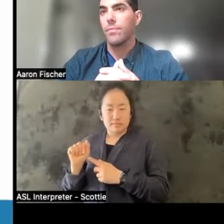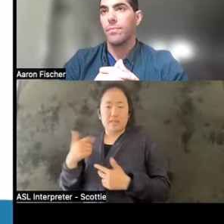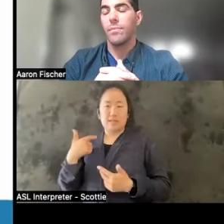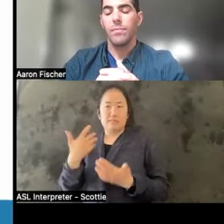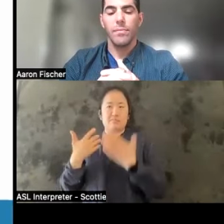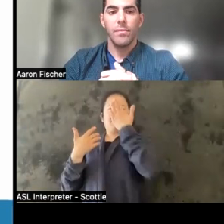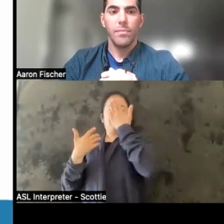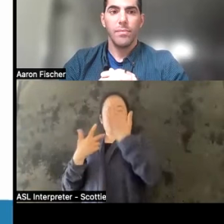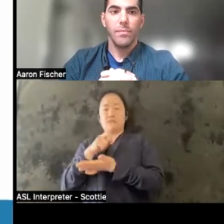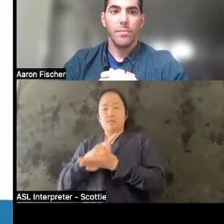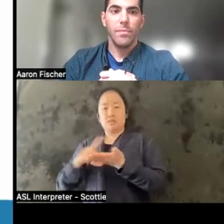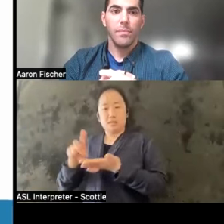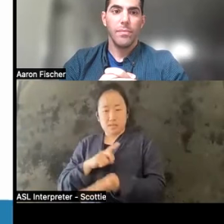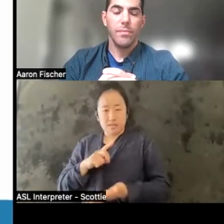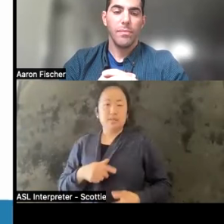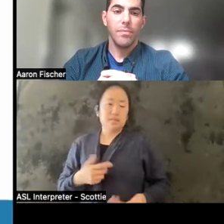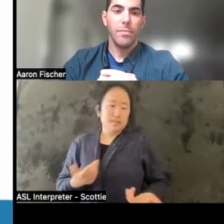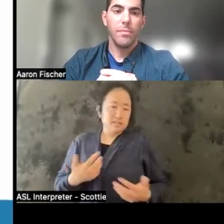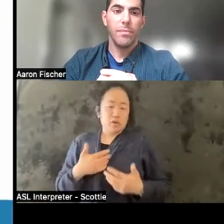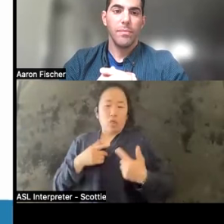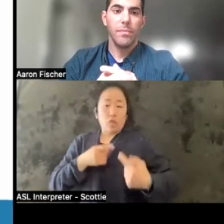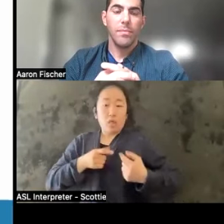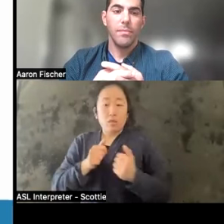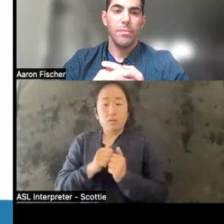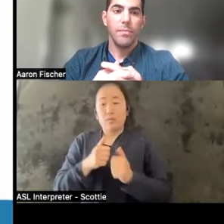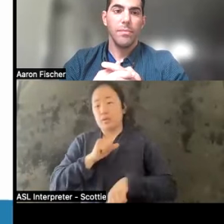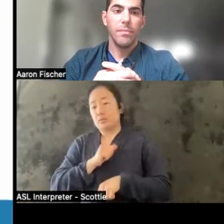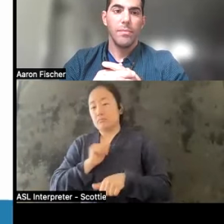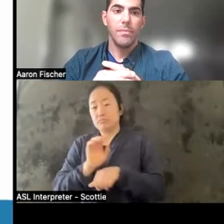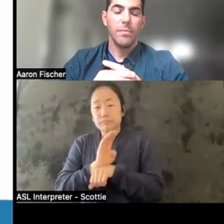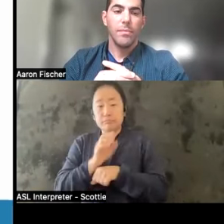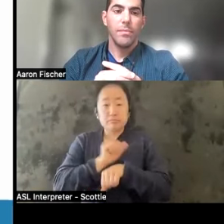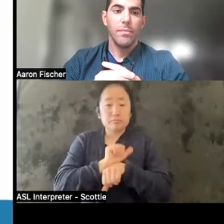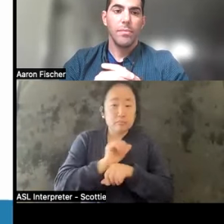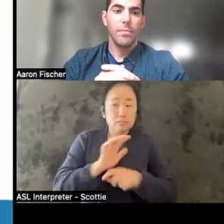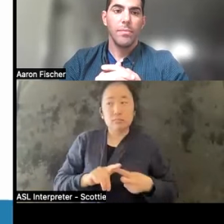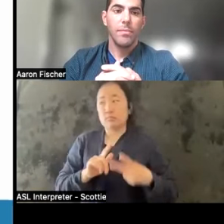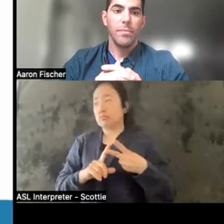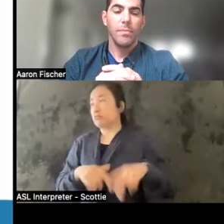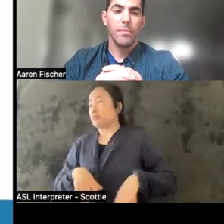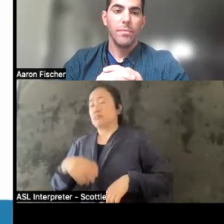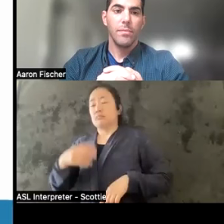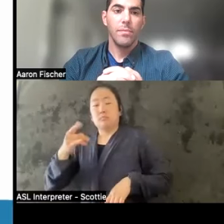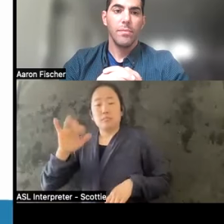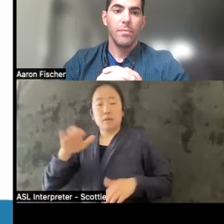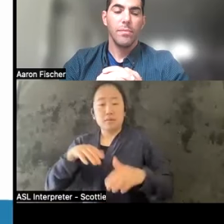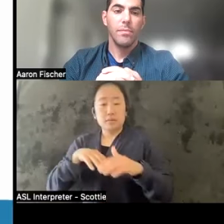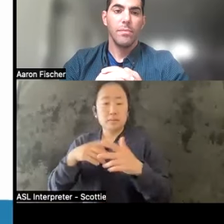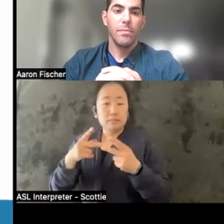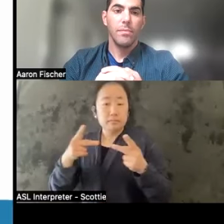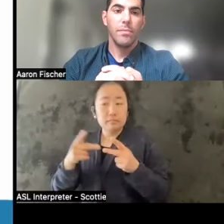They can run into problems with employers or programs or public places, or even accessing healthcare.